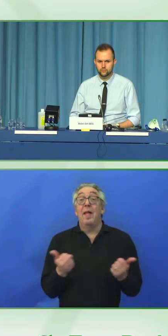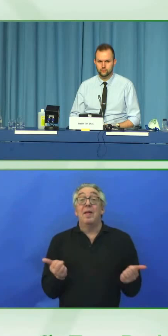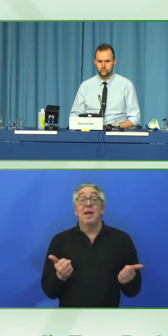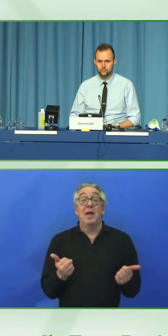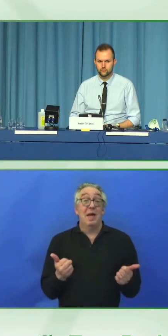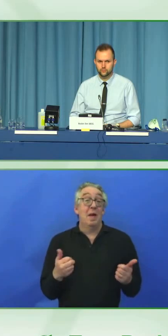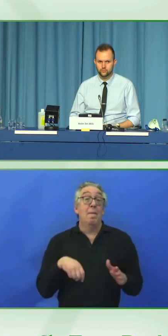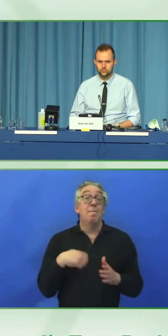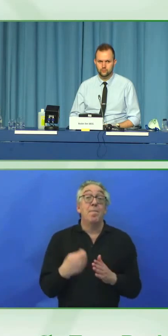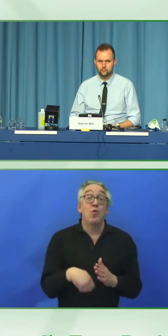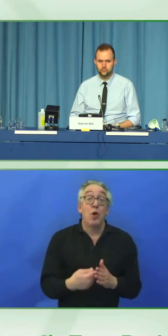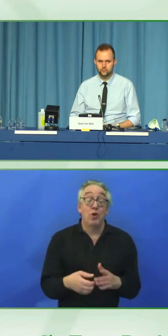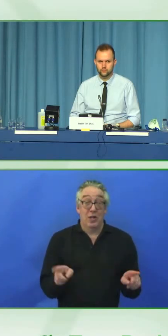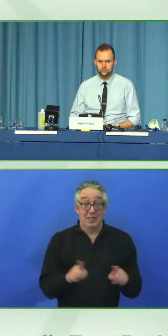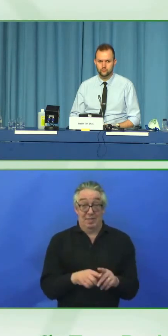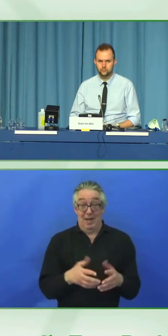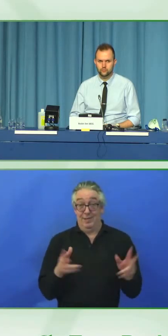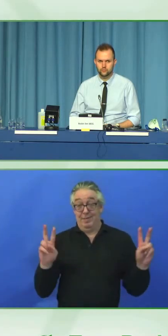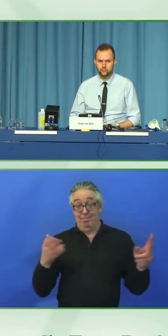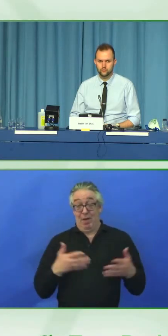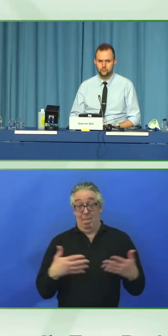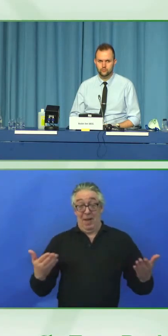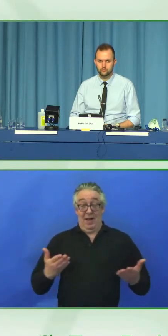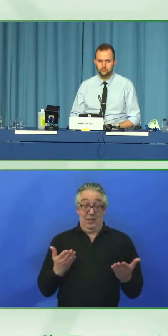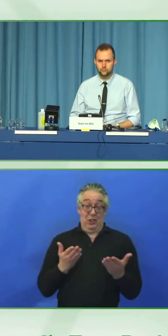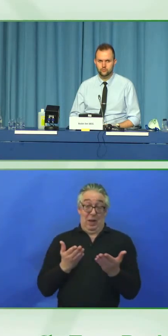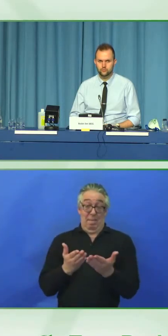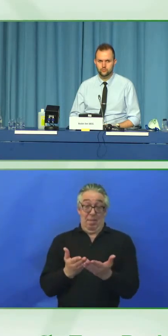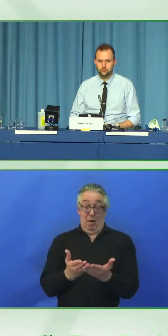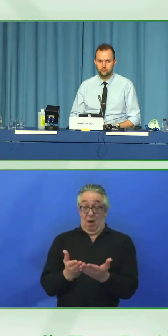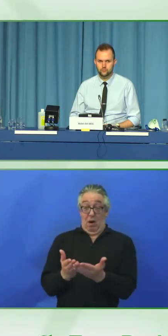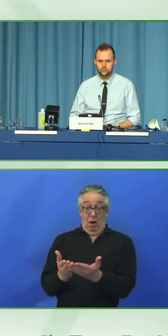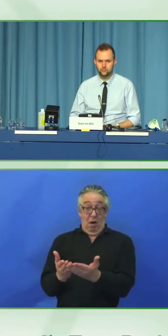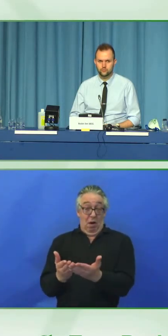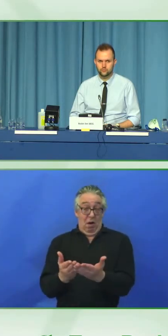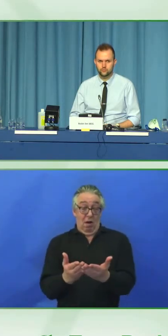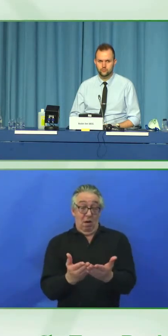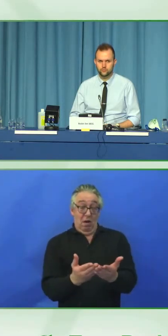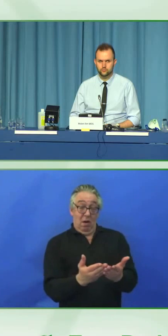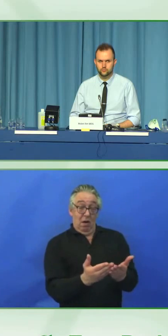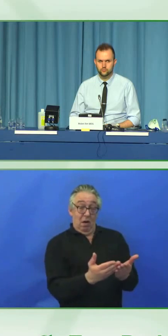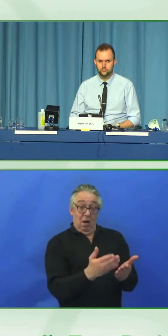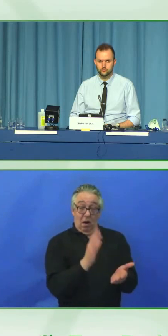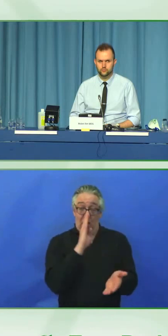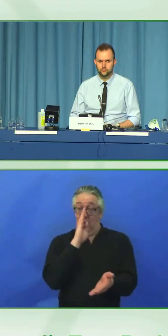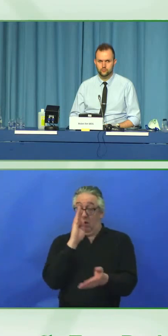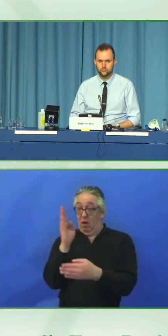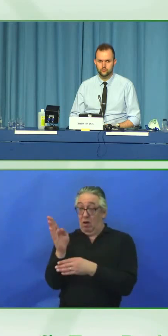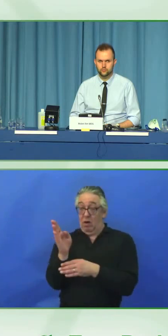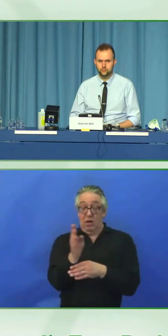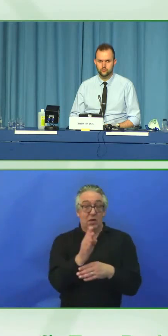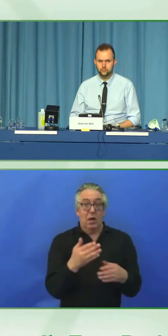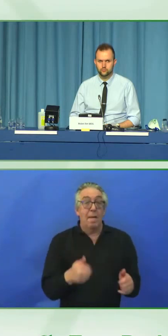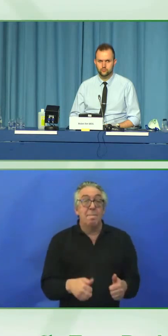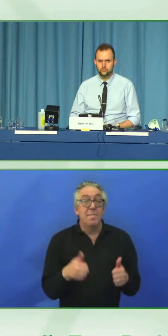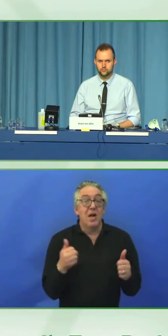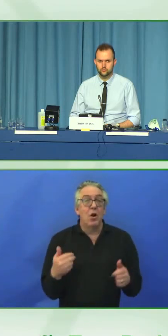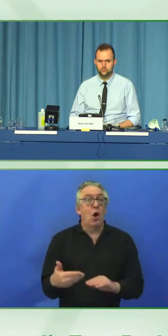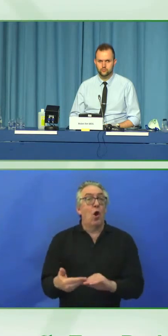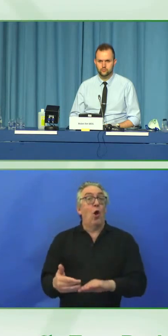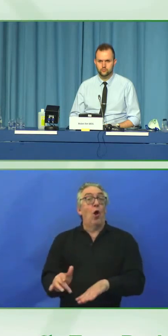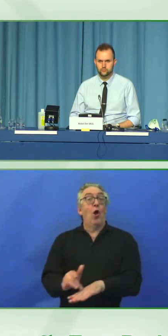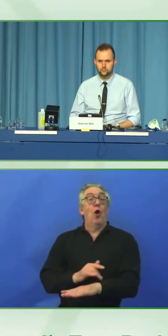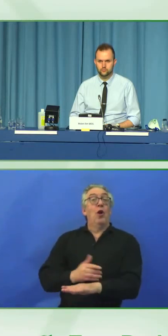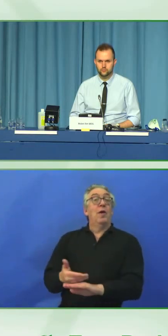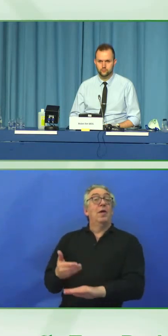so much easier to avoid the big icebergs if you are informed of their presence sooner rather than later. So the involvement of